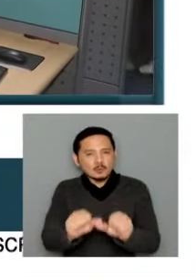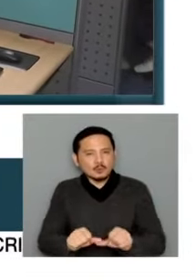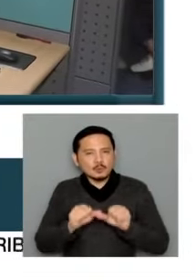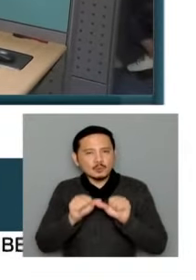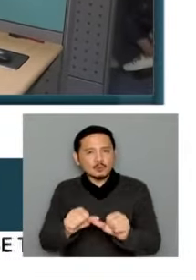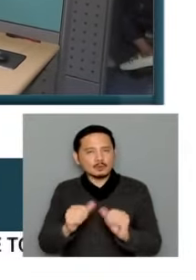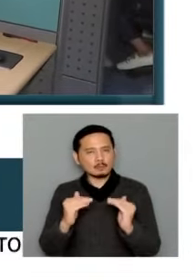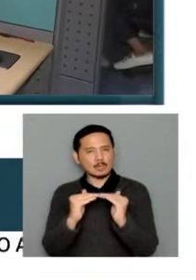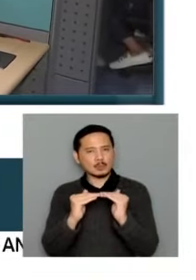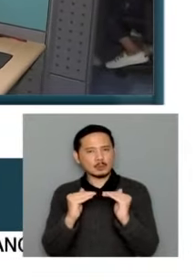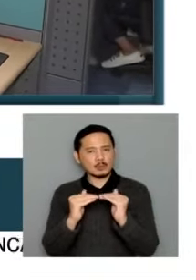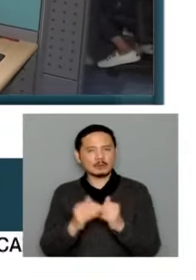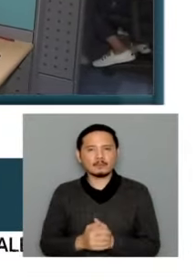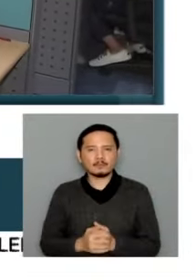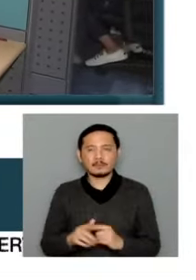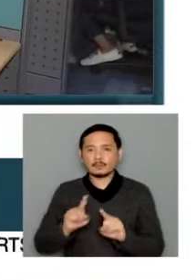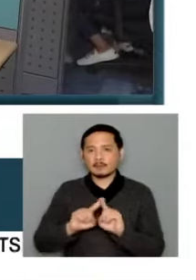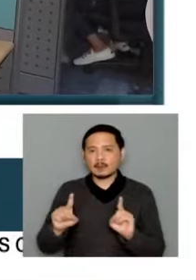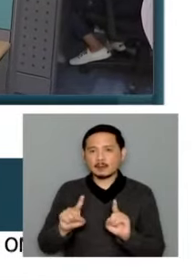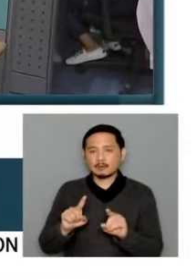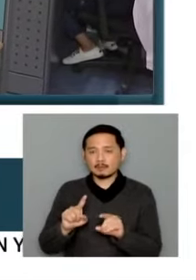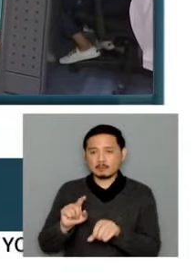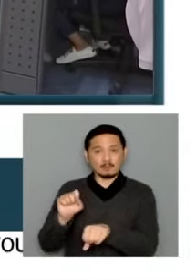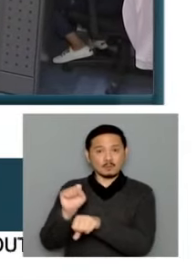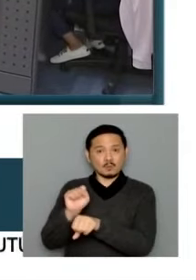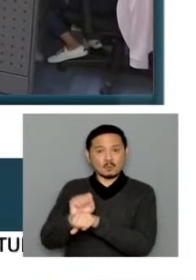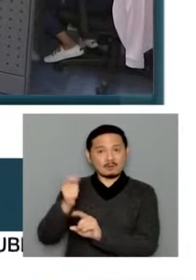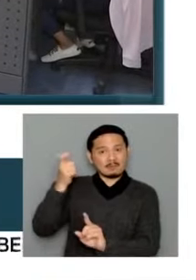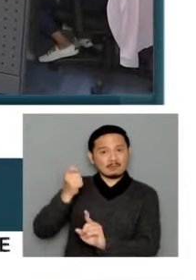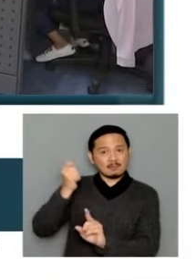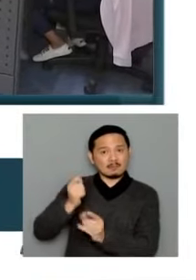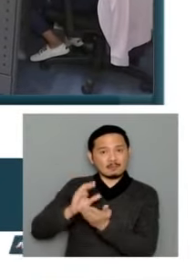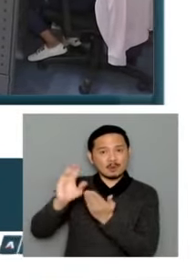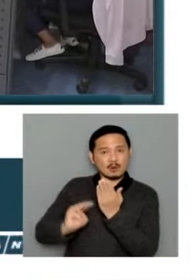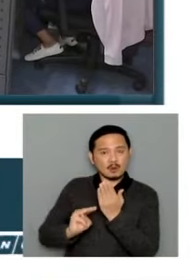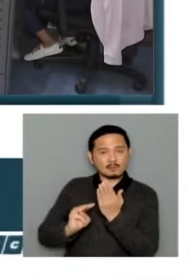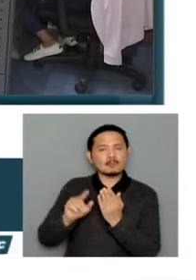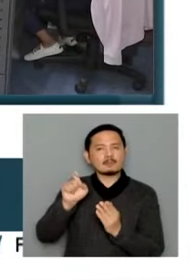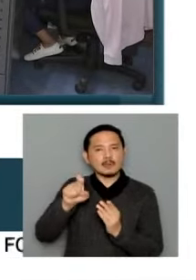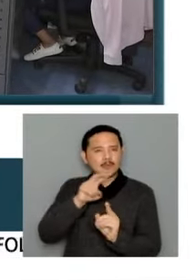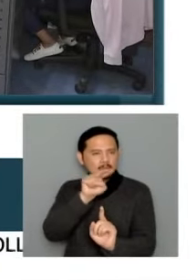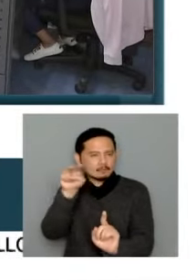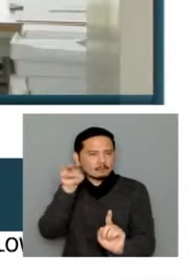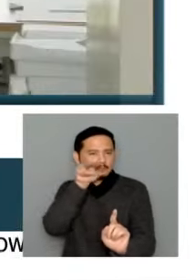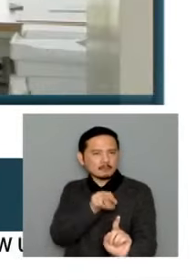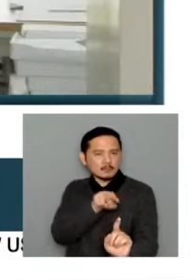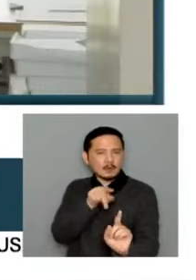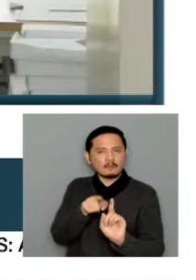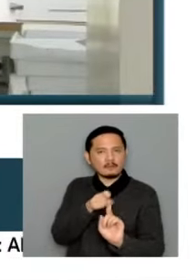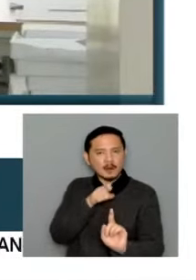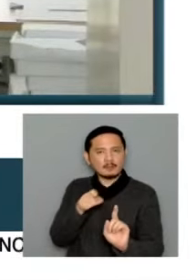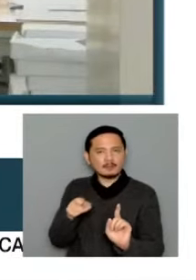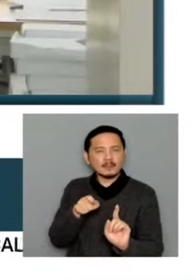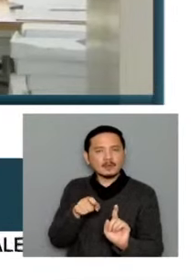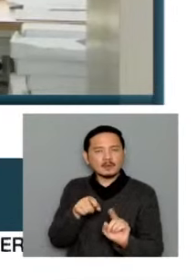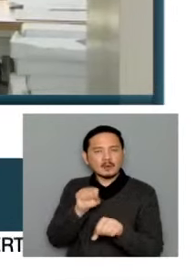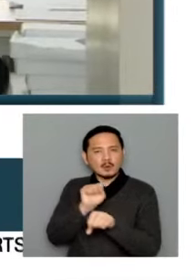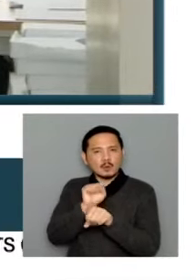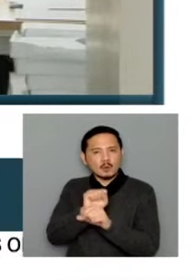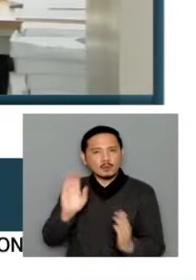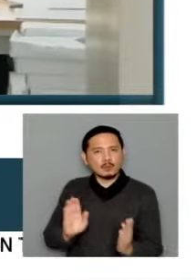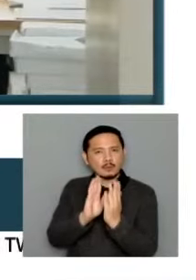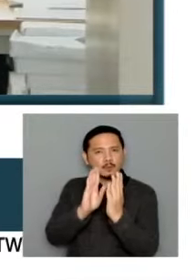said that, the unemployment program really has to be viewed from the perspective of the employment strategy of